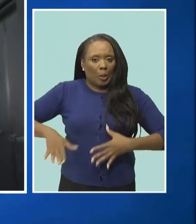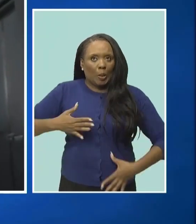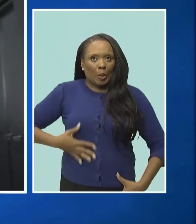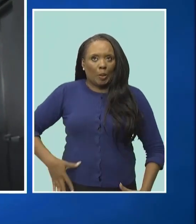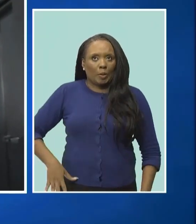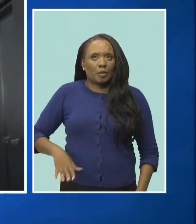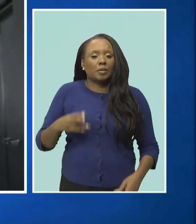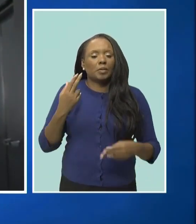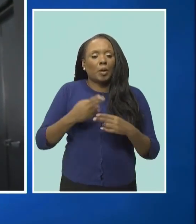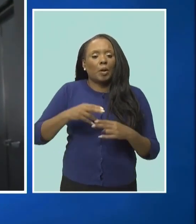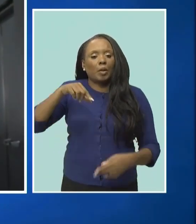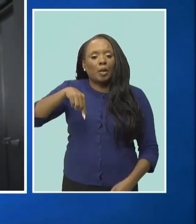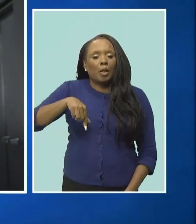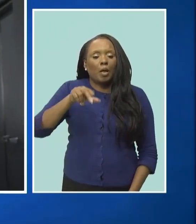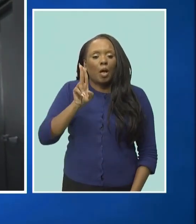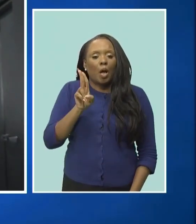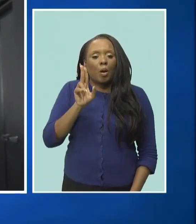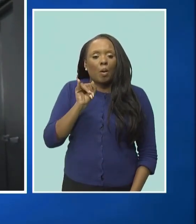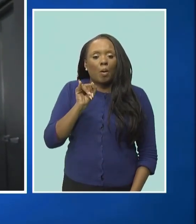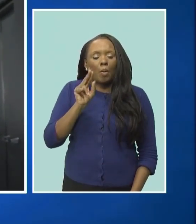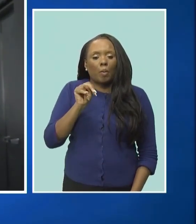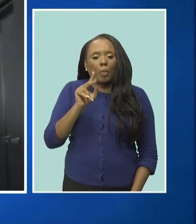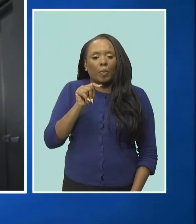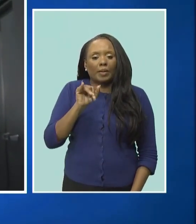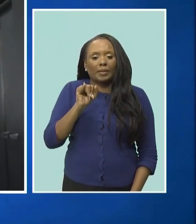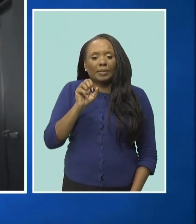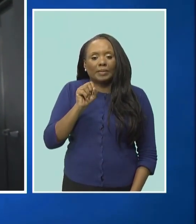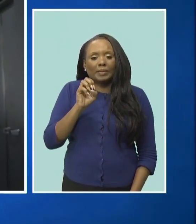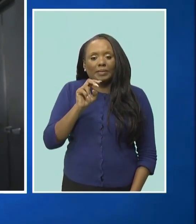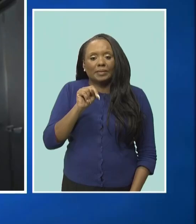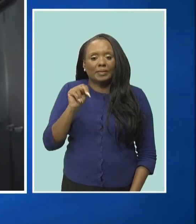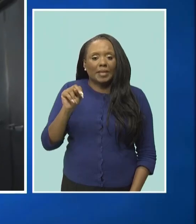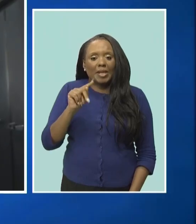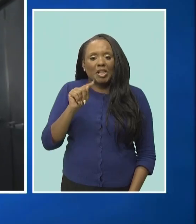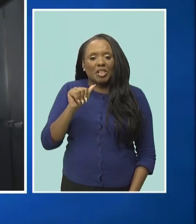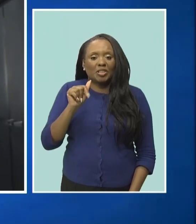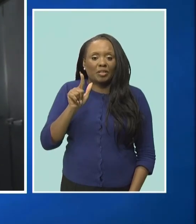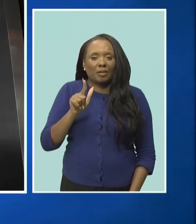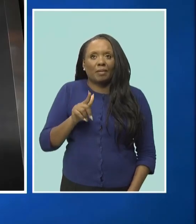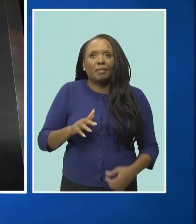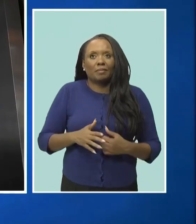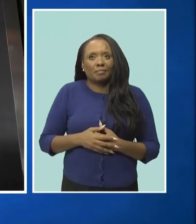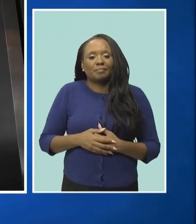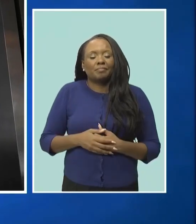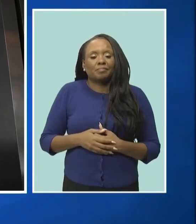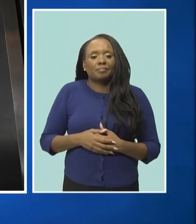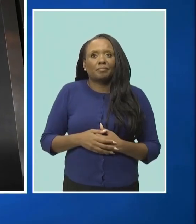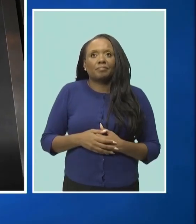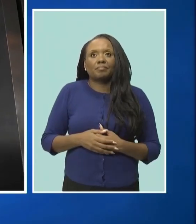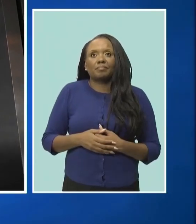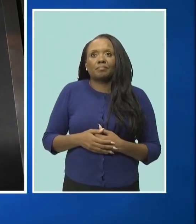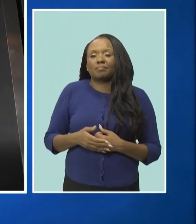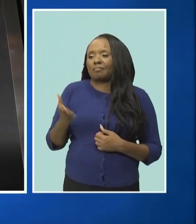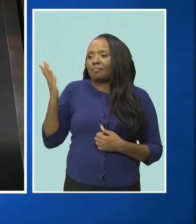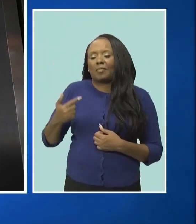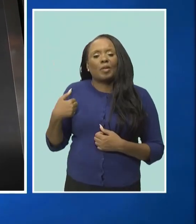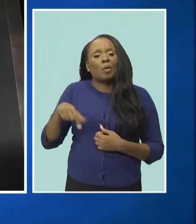officially launched the business in October, and I caught up with him at work. We were a bit tired